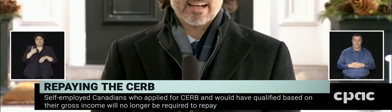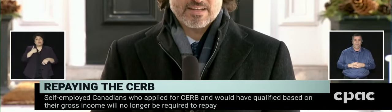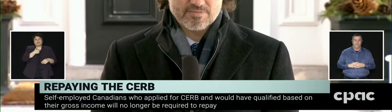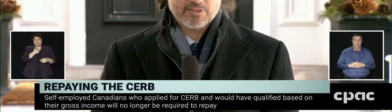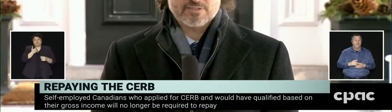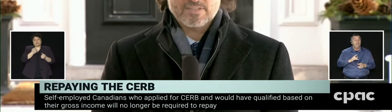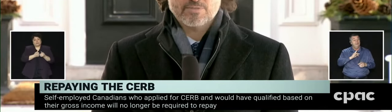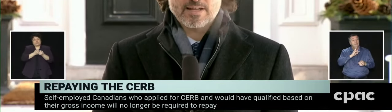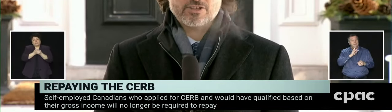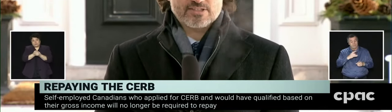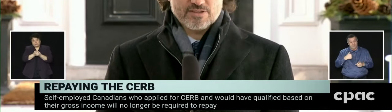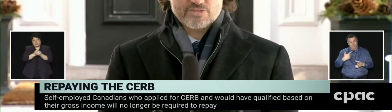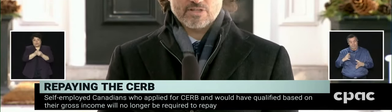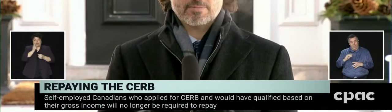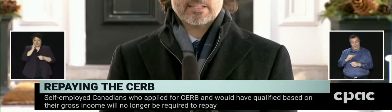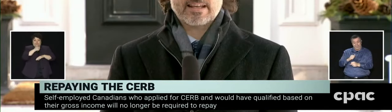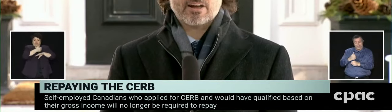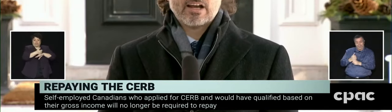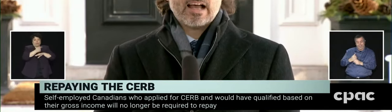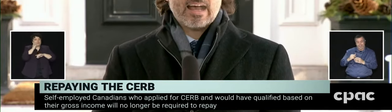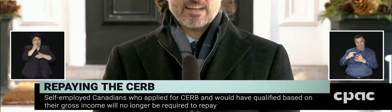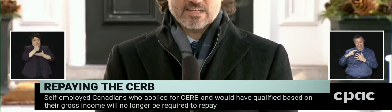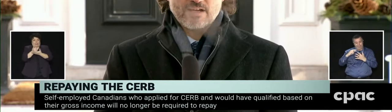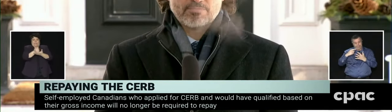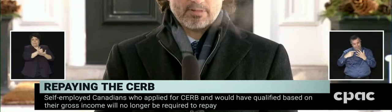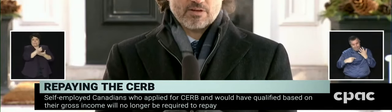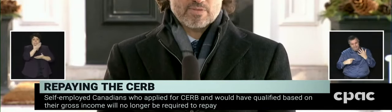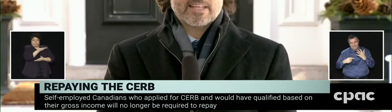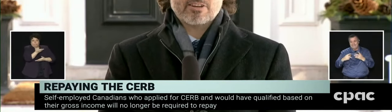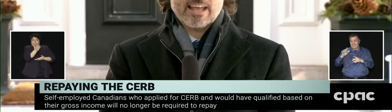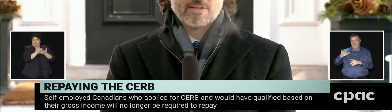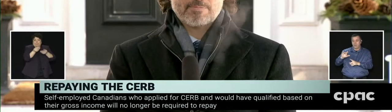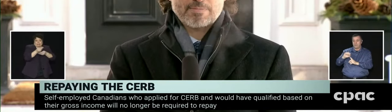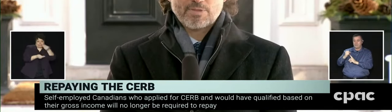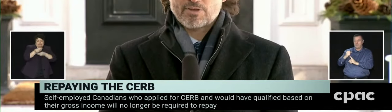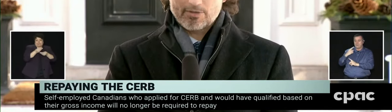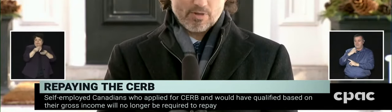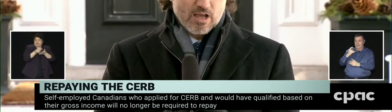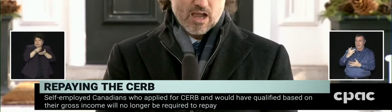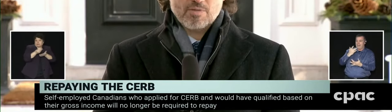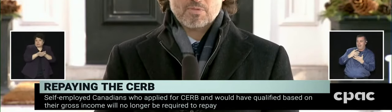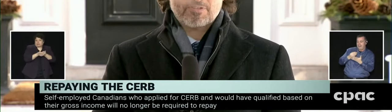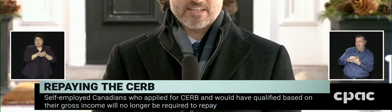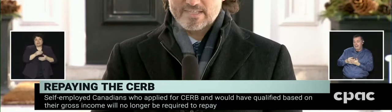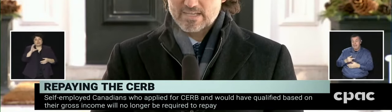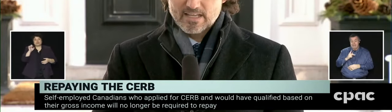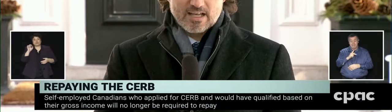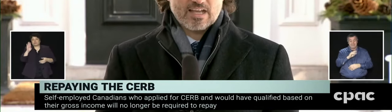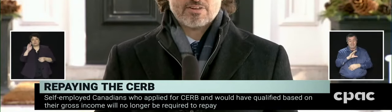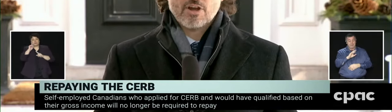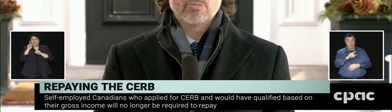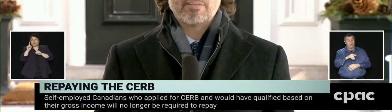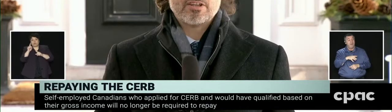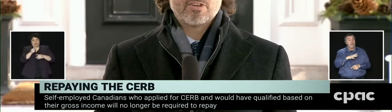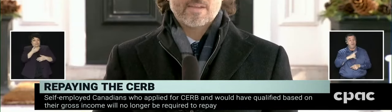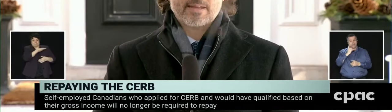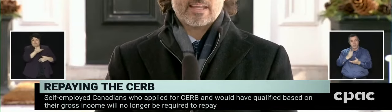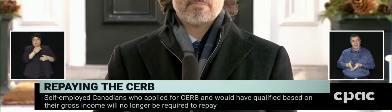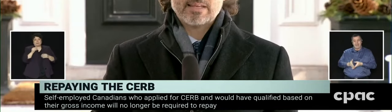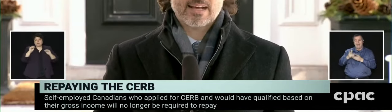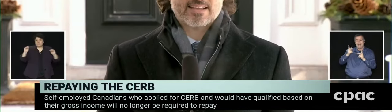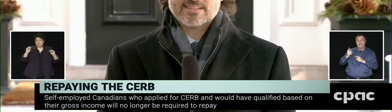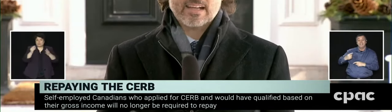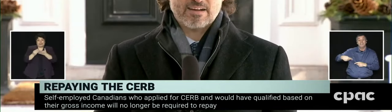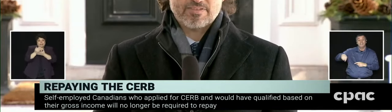are in difficult situations, and the CERB is there was there to help people who were facing no revenue coming